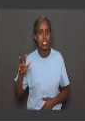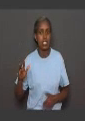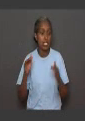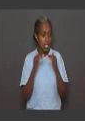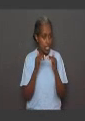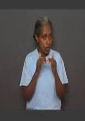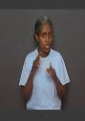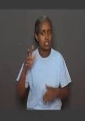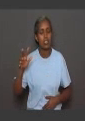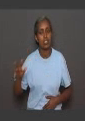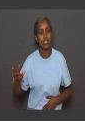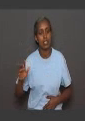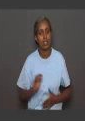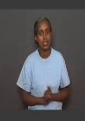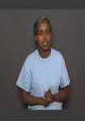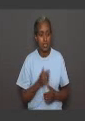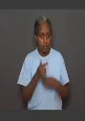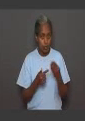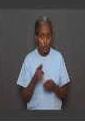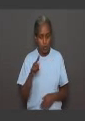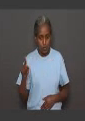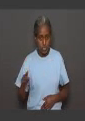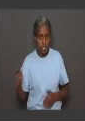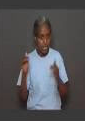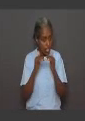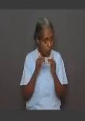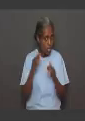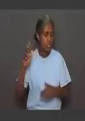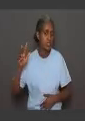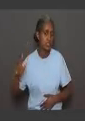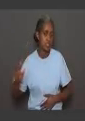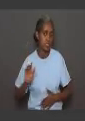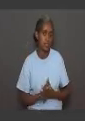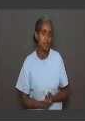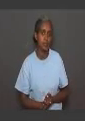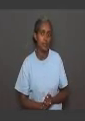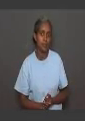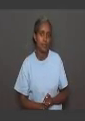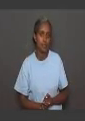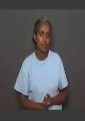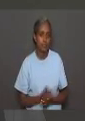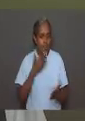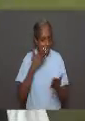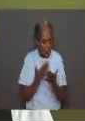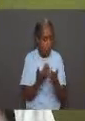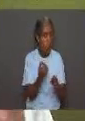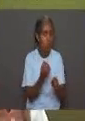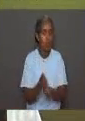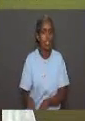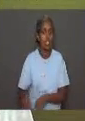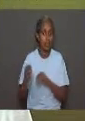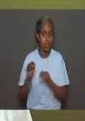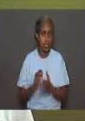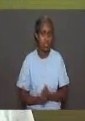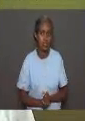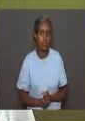9 over 3 equals 3, so z equals 3. Good